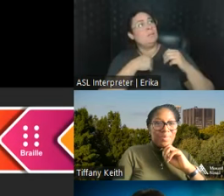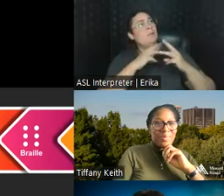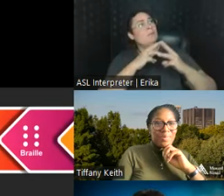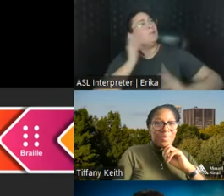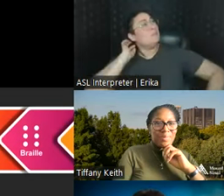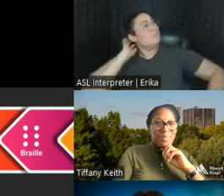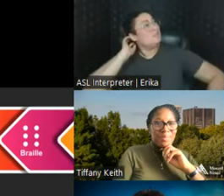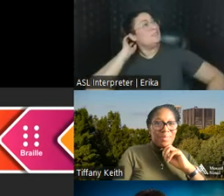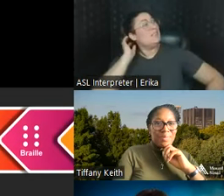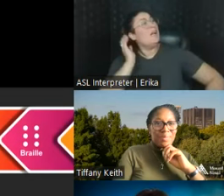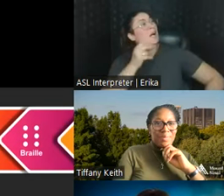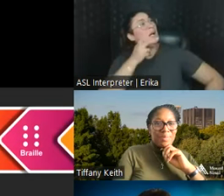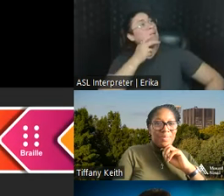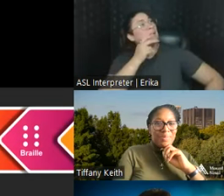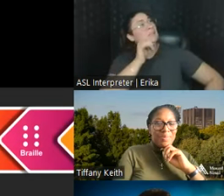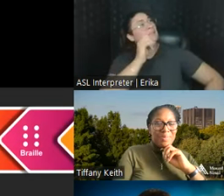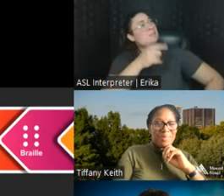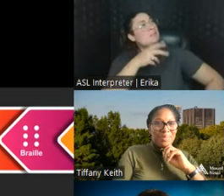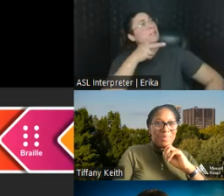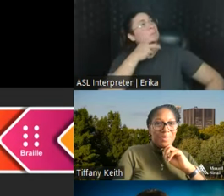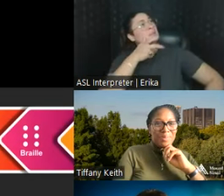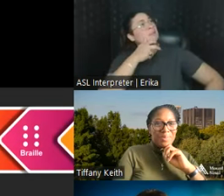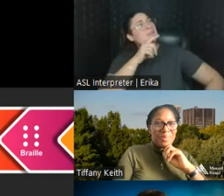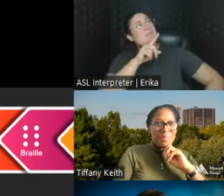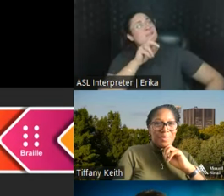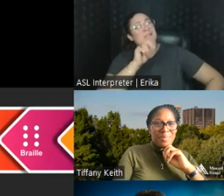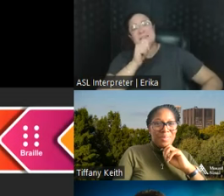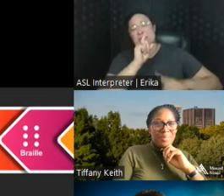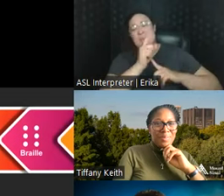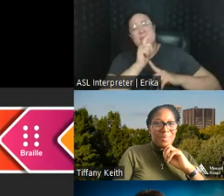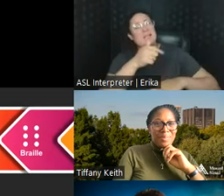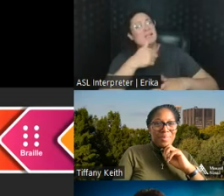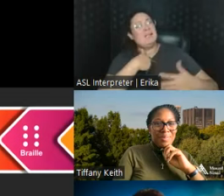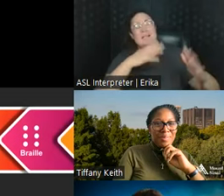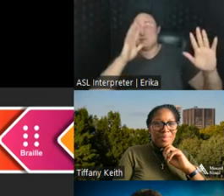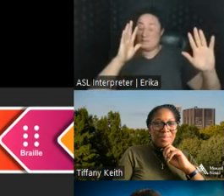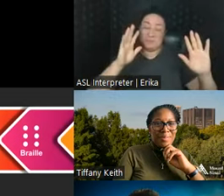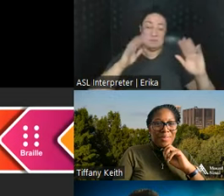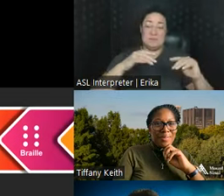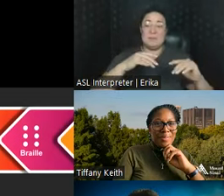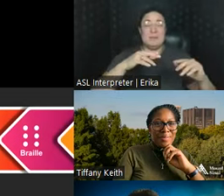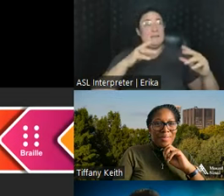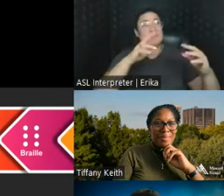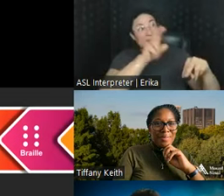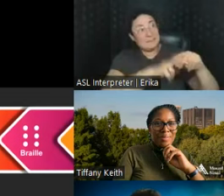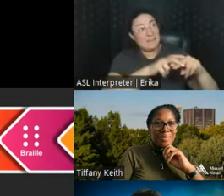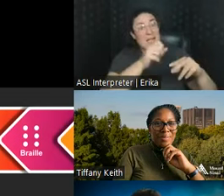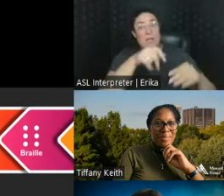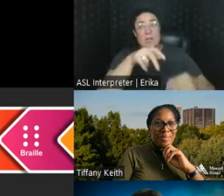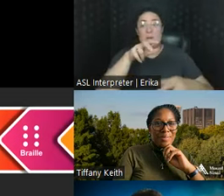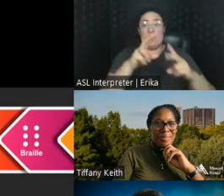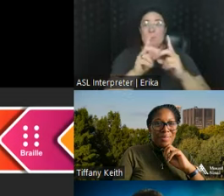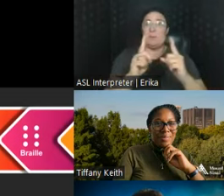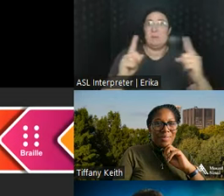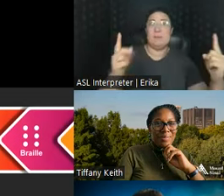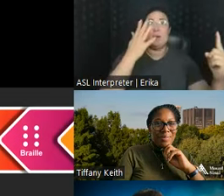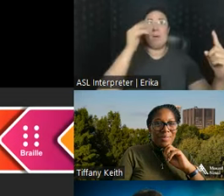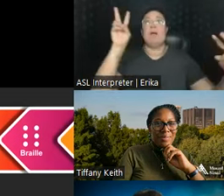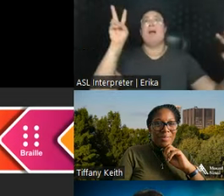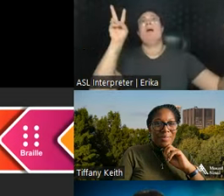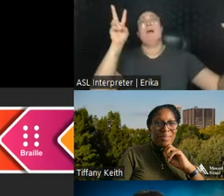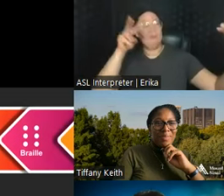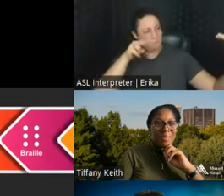I'll hear you out for the first 10 minutes or so. But after 10 minutes, I'm going to ask you to either sit down or stand at a slight distance, because for